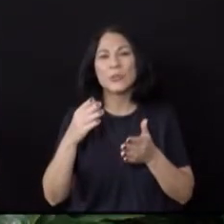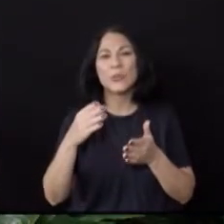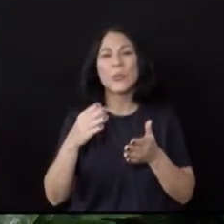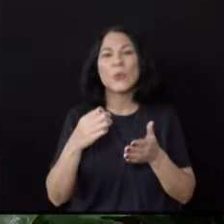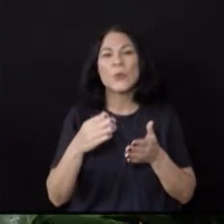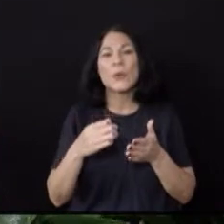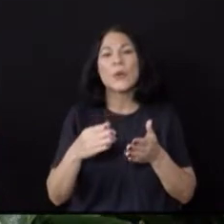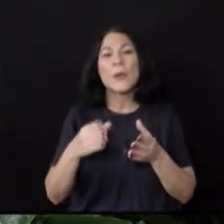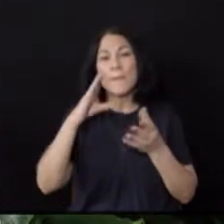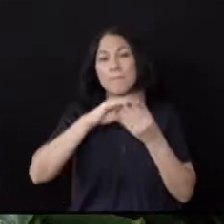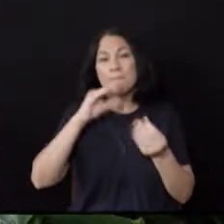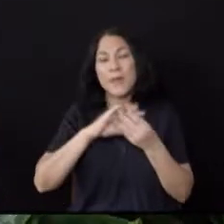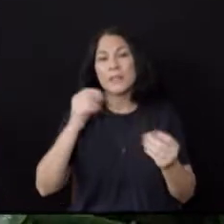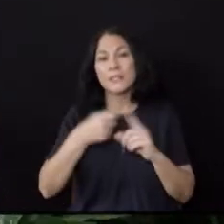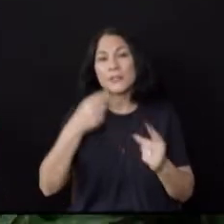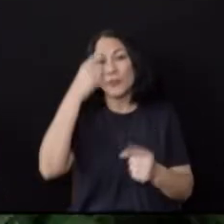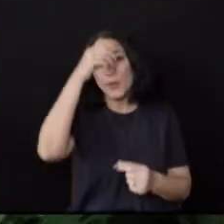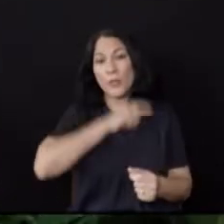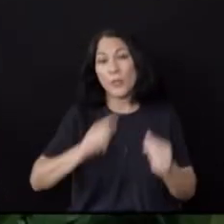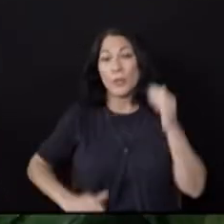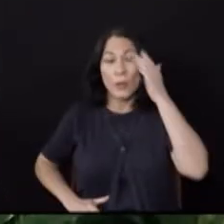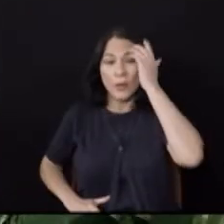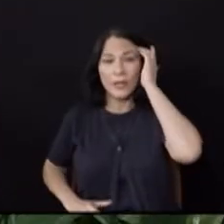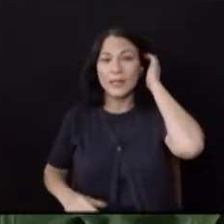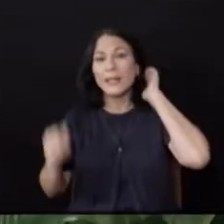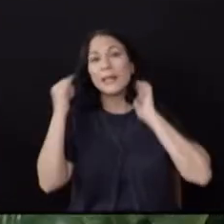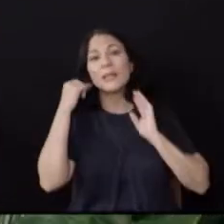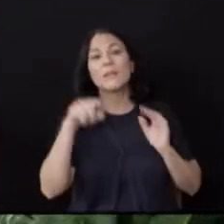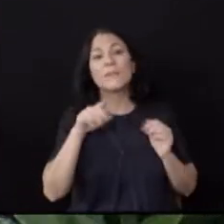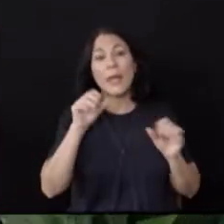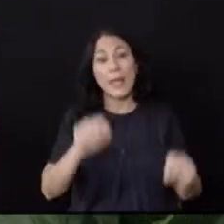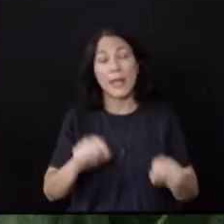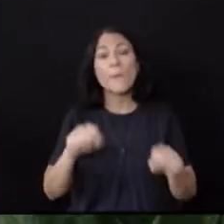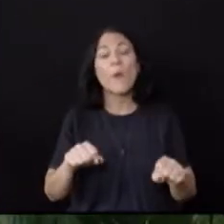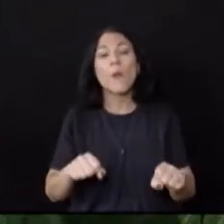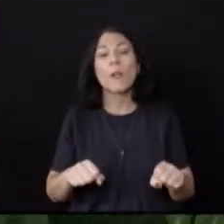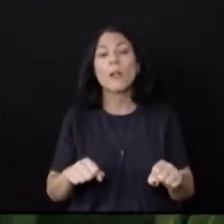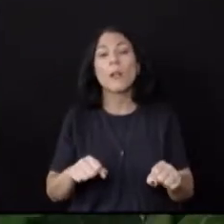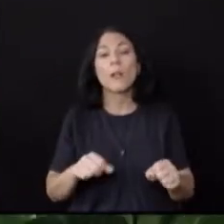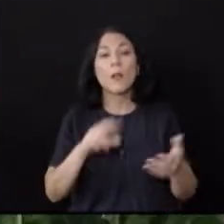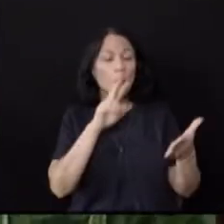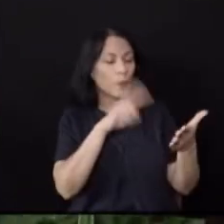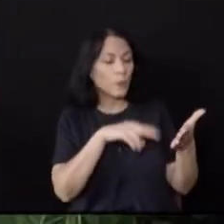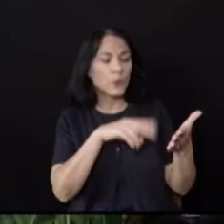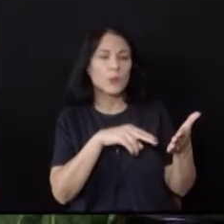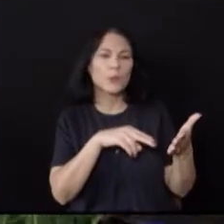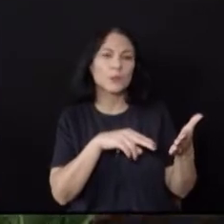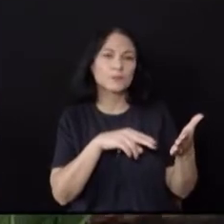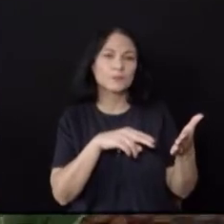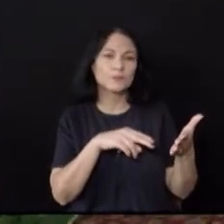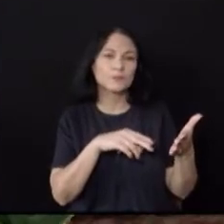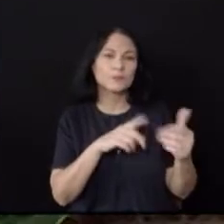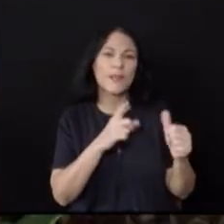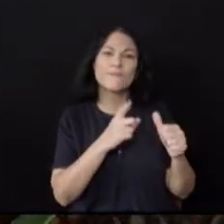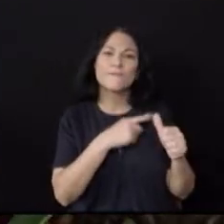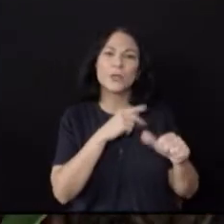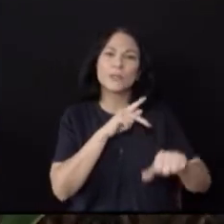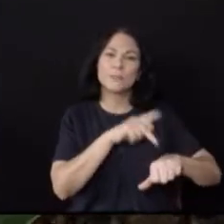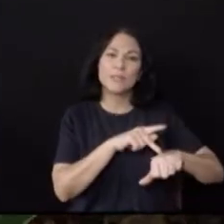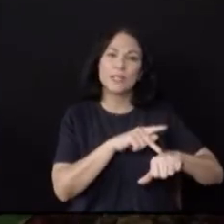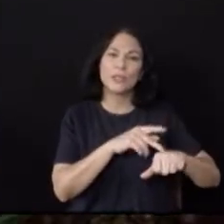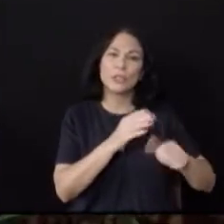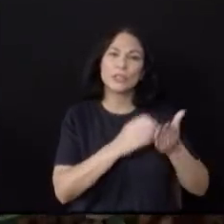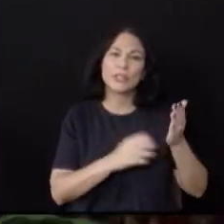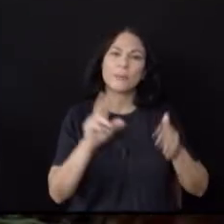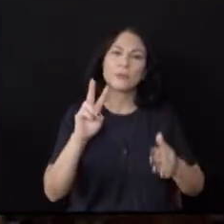for us in the scriptures this morning. So if you are able, would you turn with me to 1 Peter